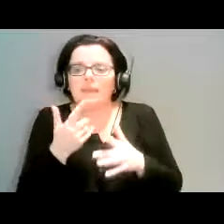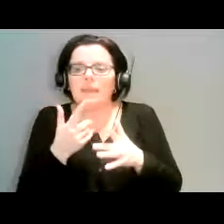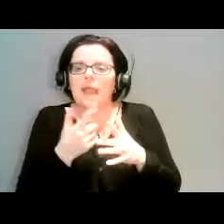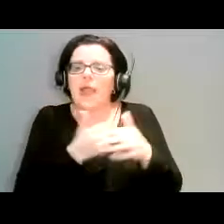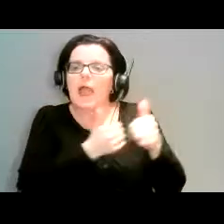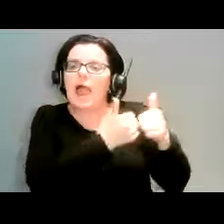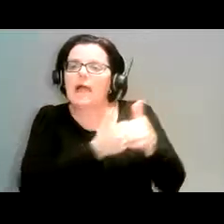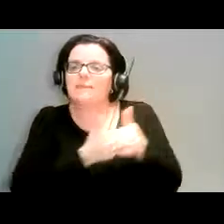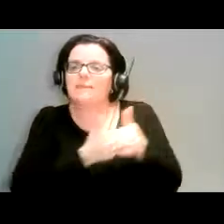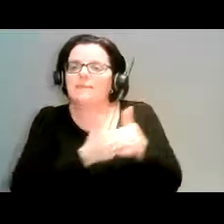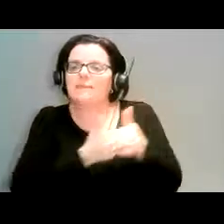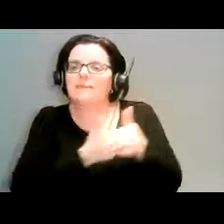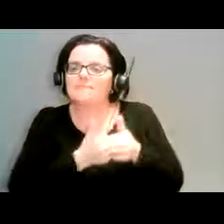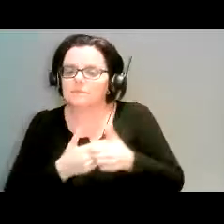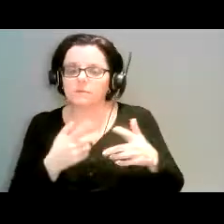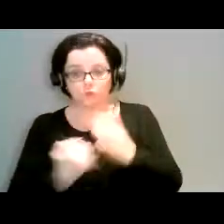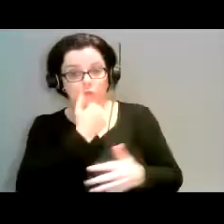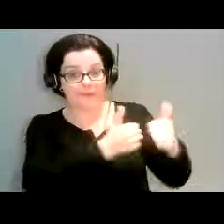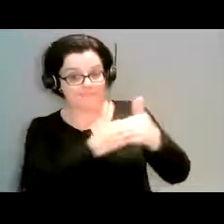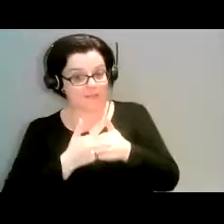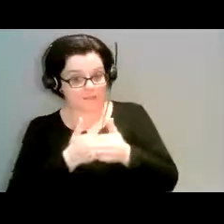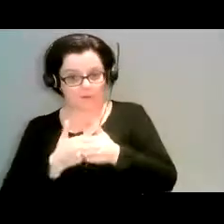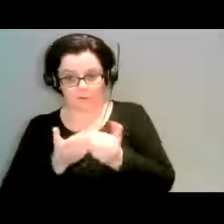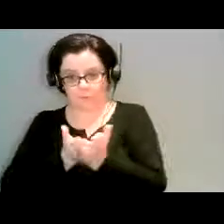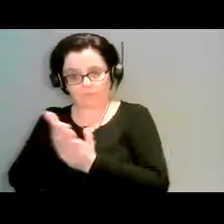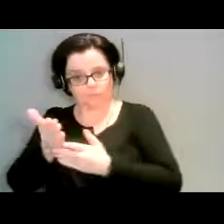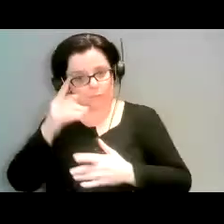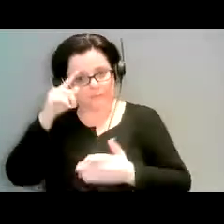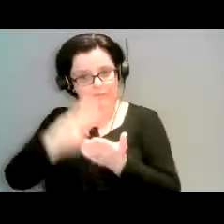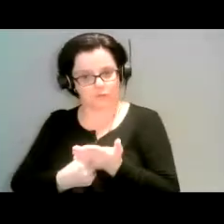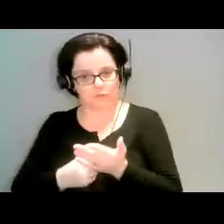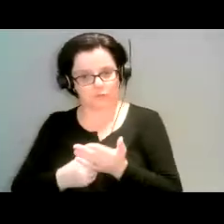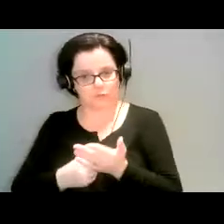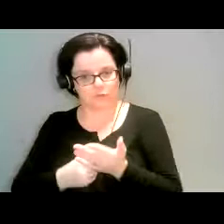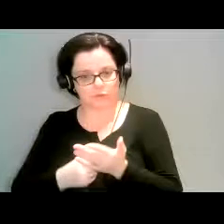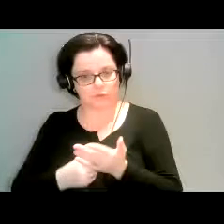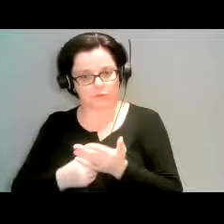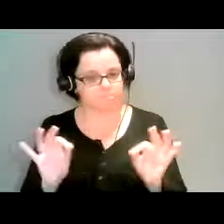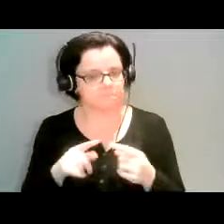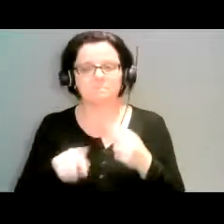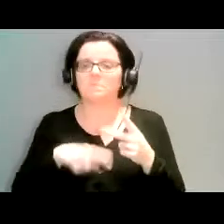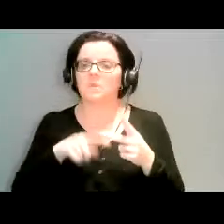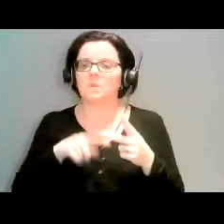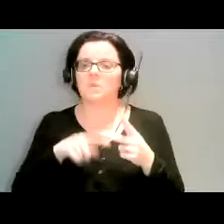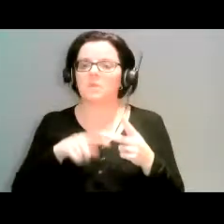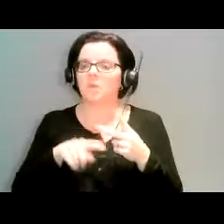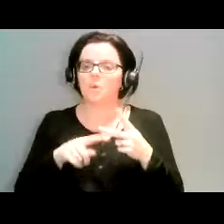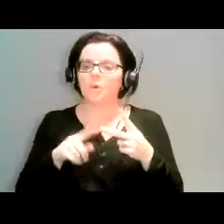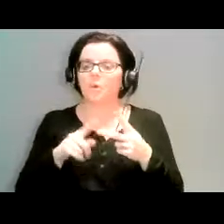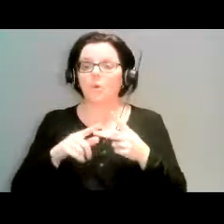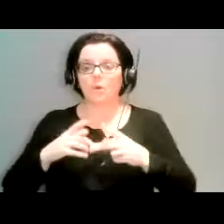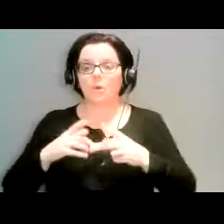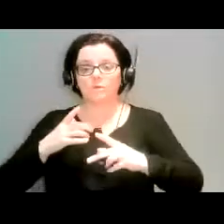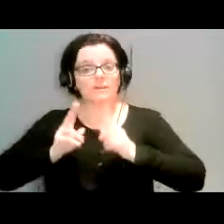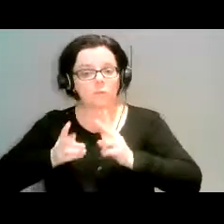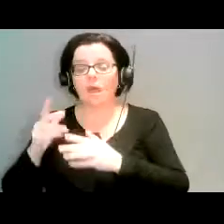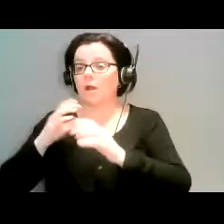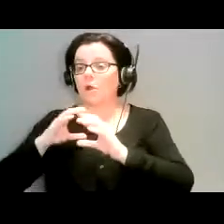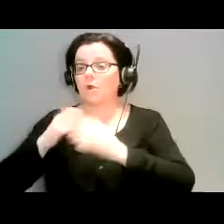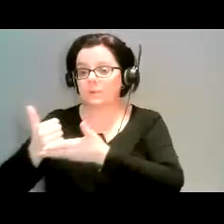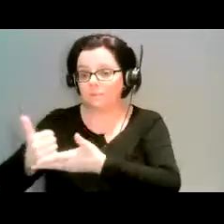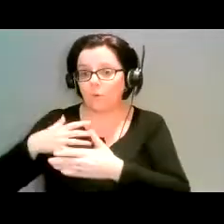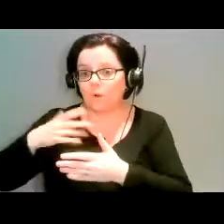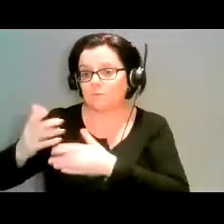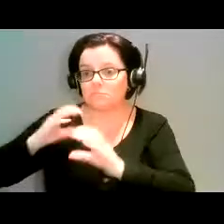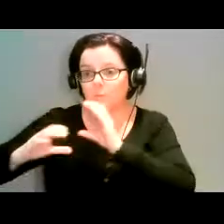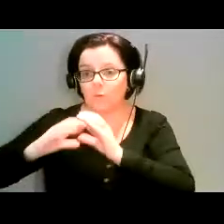not, if your needs were, communication needs were not met, if you were not involved at all in devising